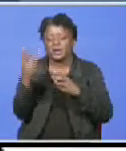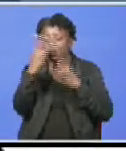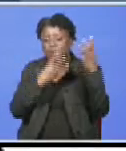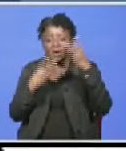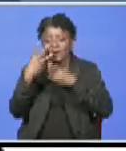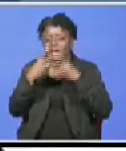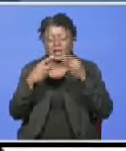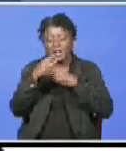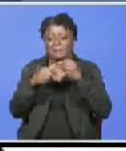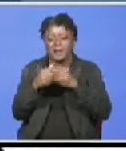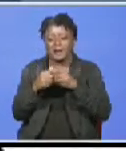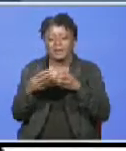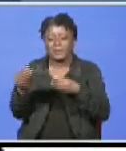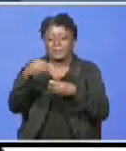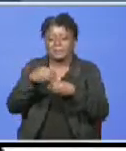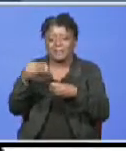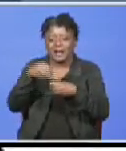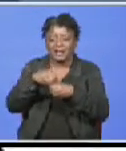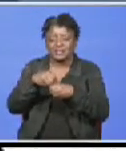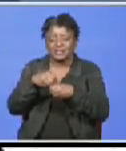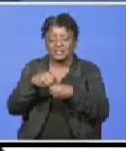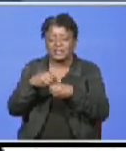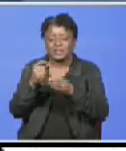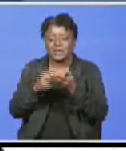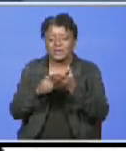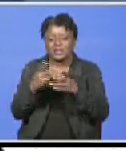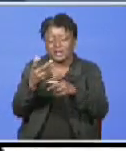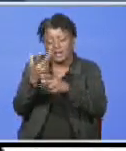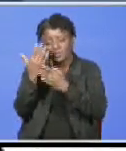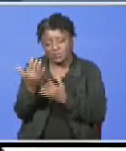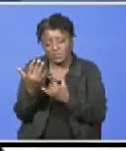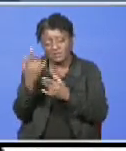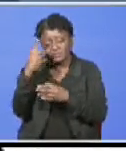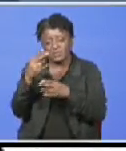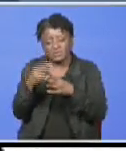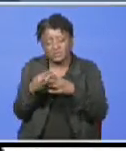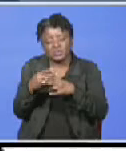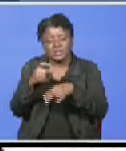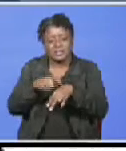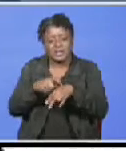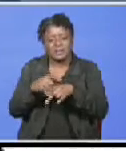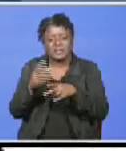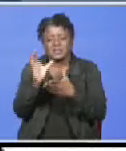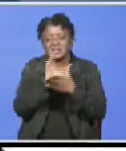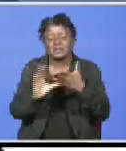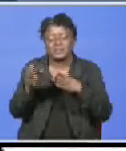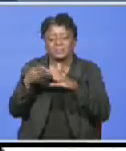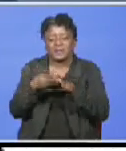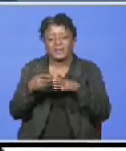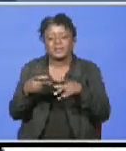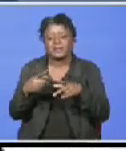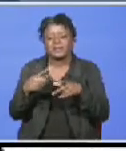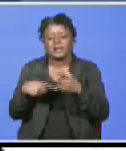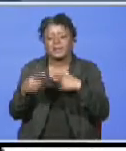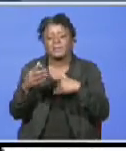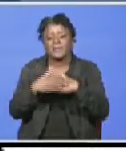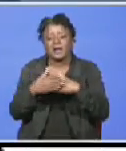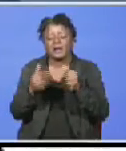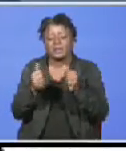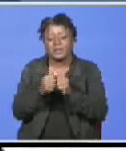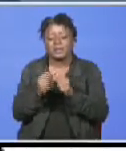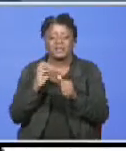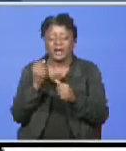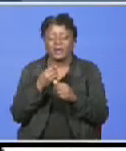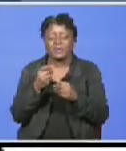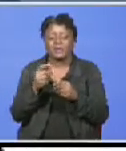packaging the coins, rolling the coins. They can just hold on for a short while, and the central bank will get back with our partner